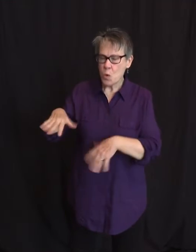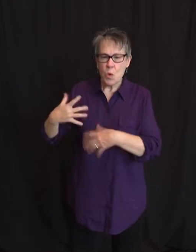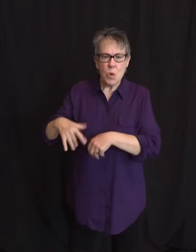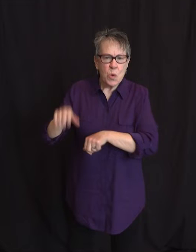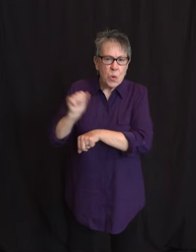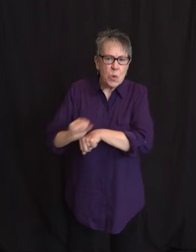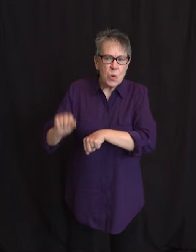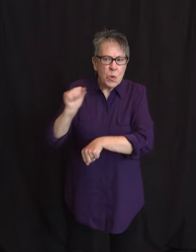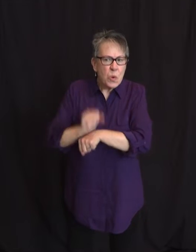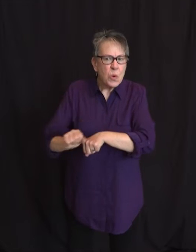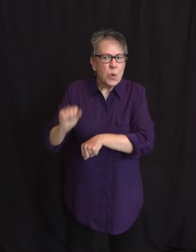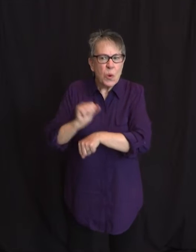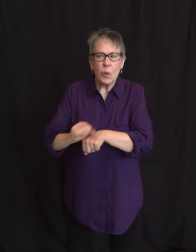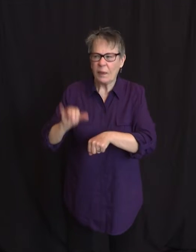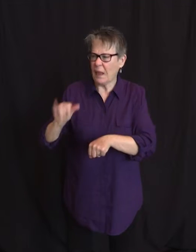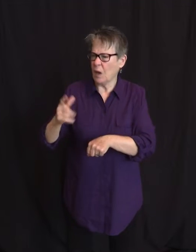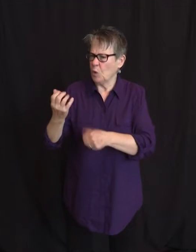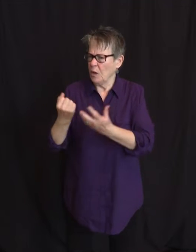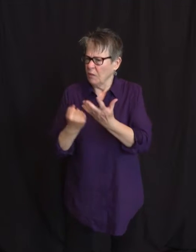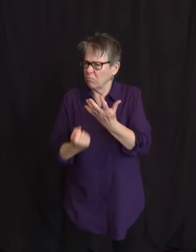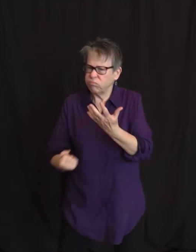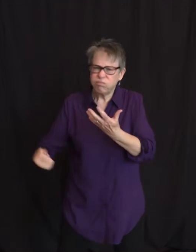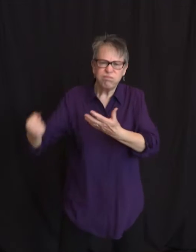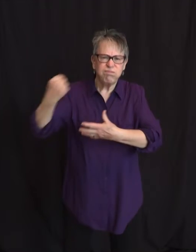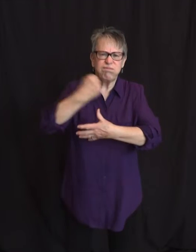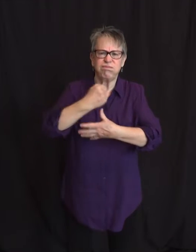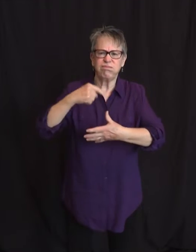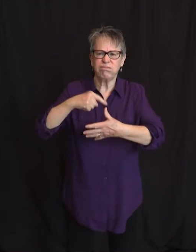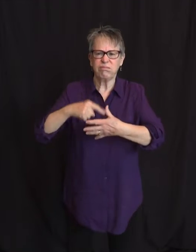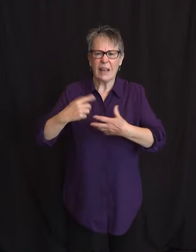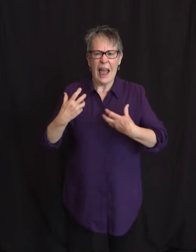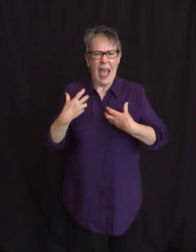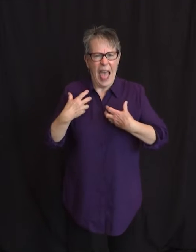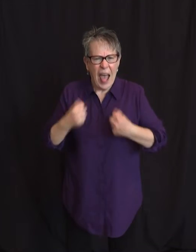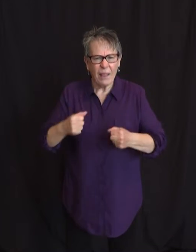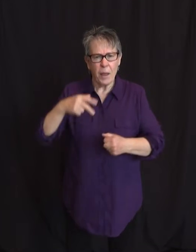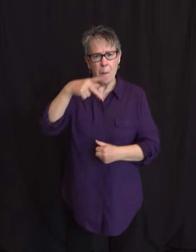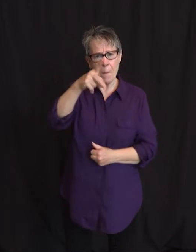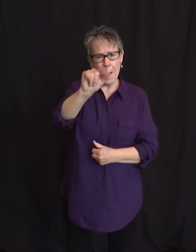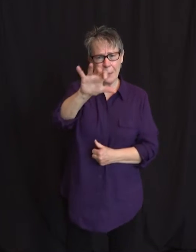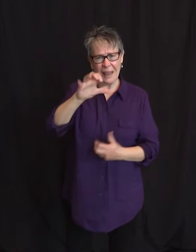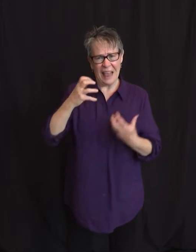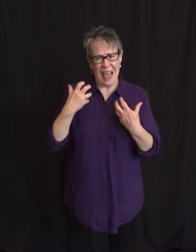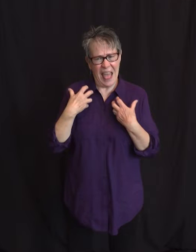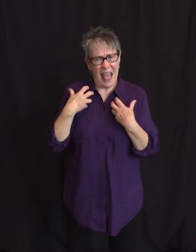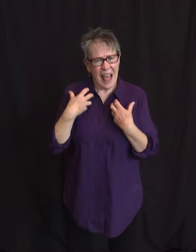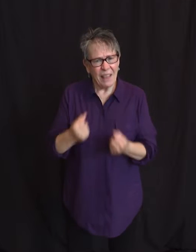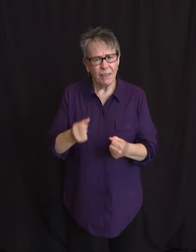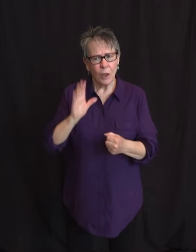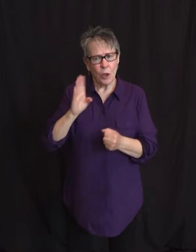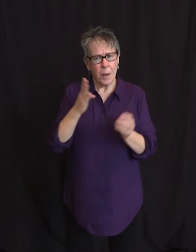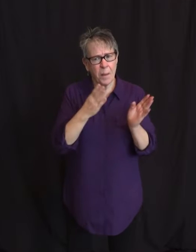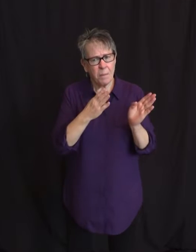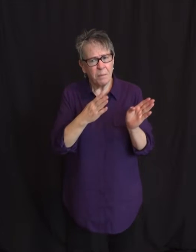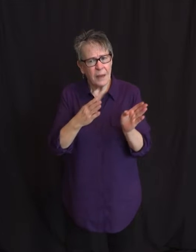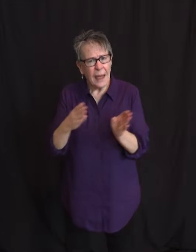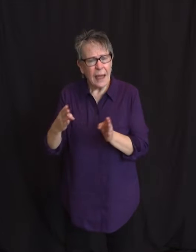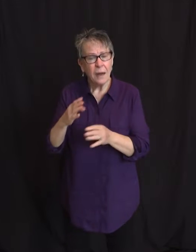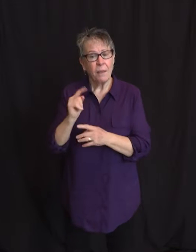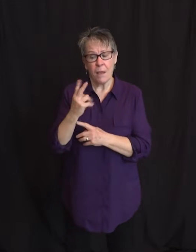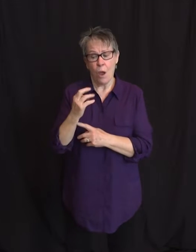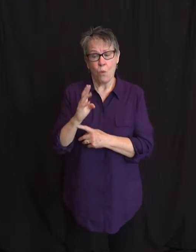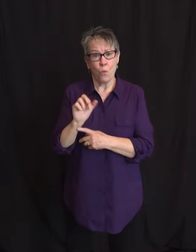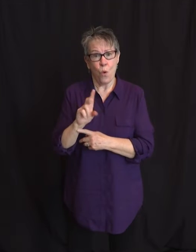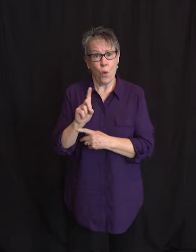prioritize health, public health. And I think, Governor, the road back is reflective of the